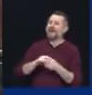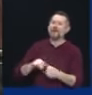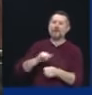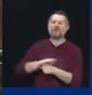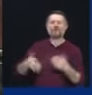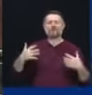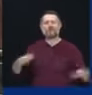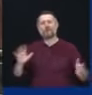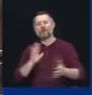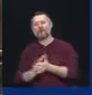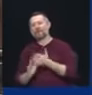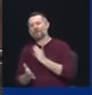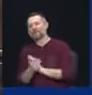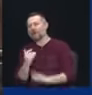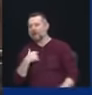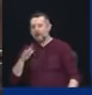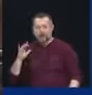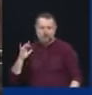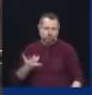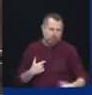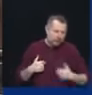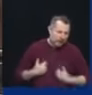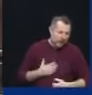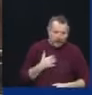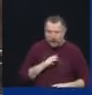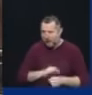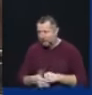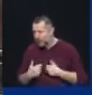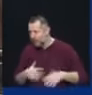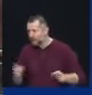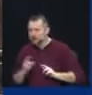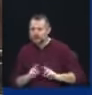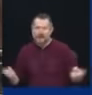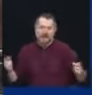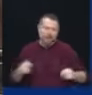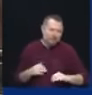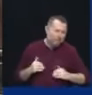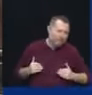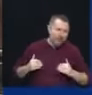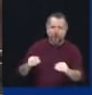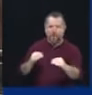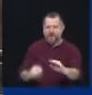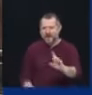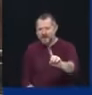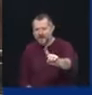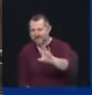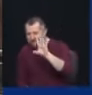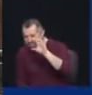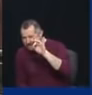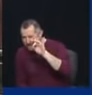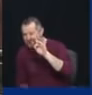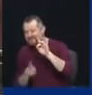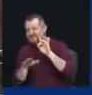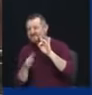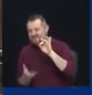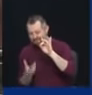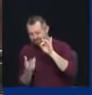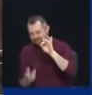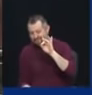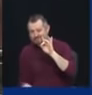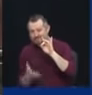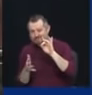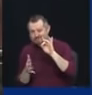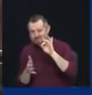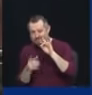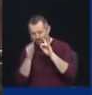COVID fatigue. I'm ready to move on. 58 New Yorkers passed away, and they're in our thoughts and prayers. But it's